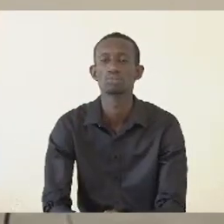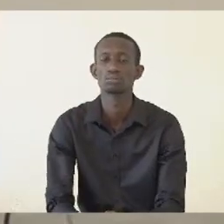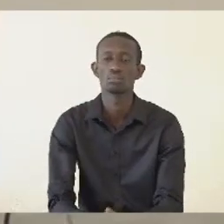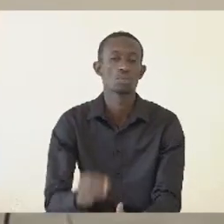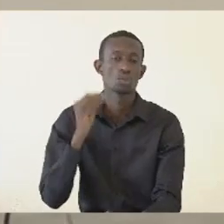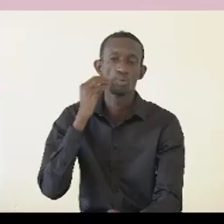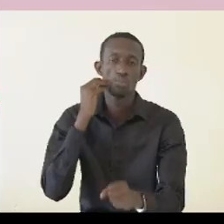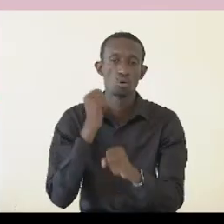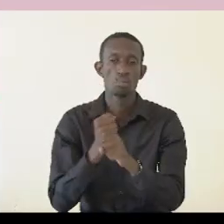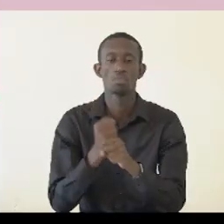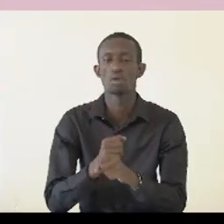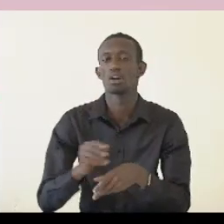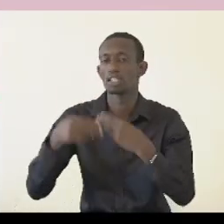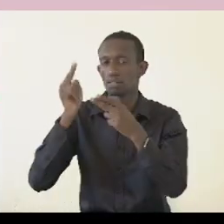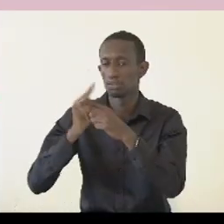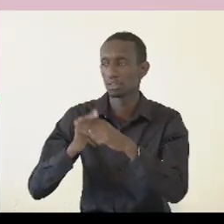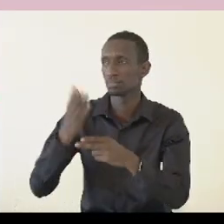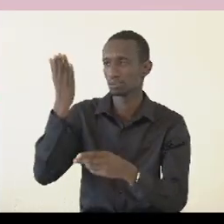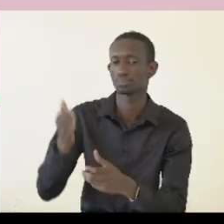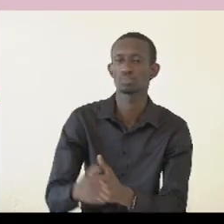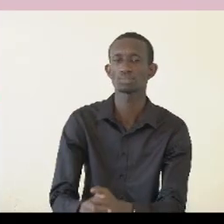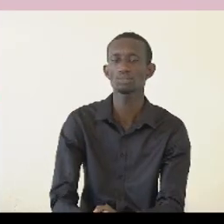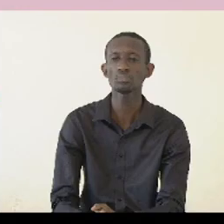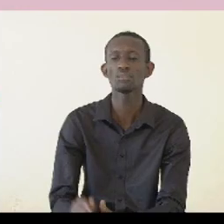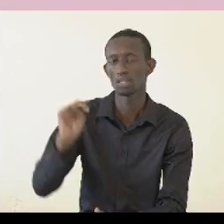Homework, name these compounds.